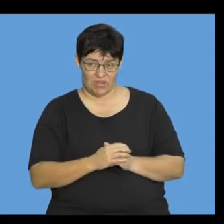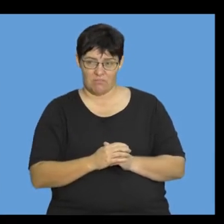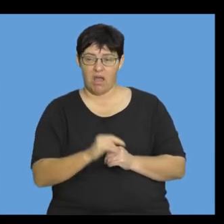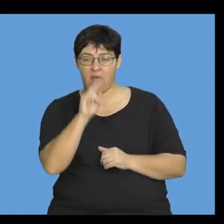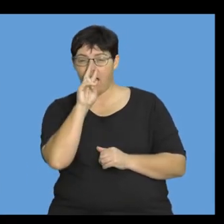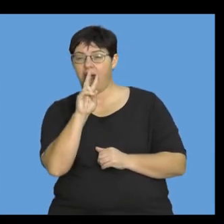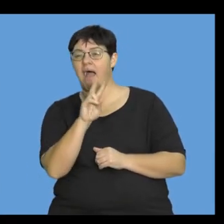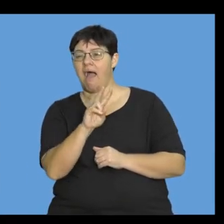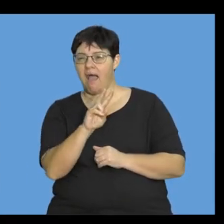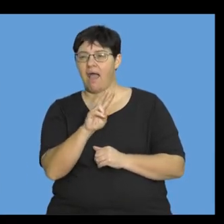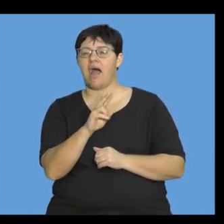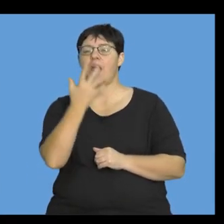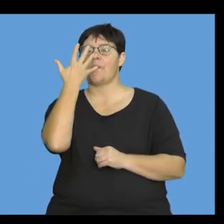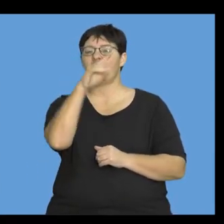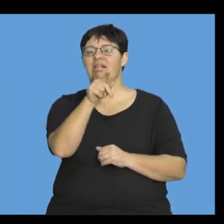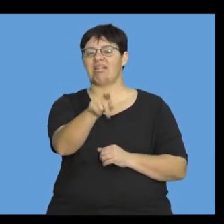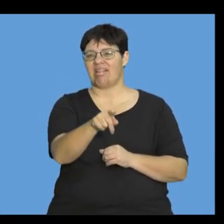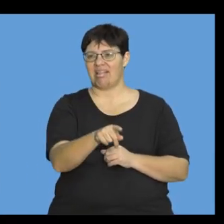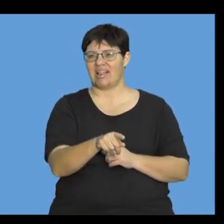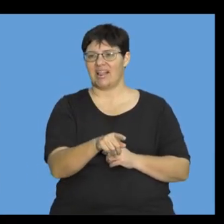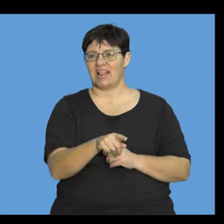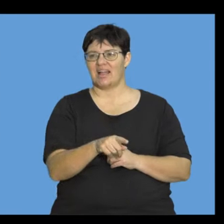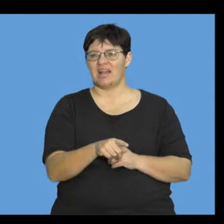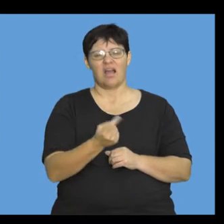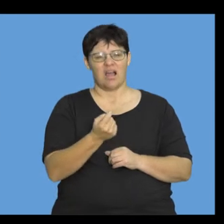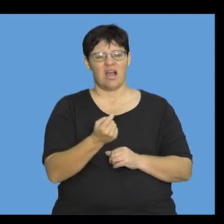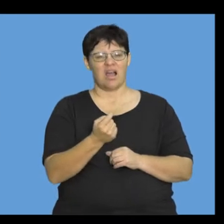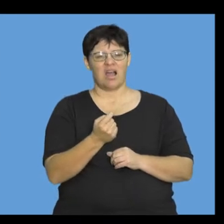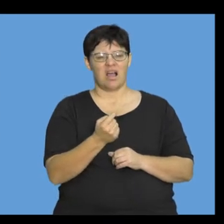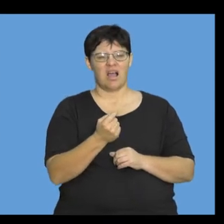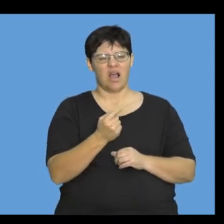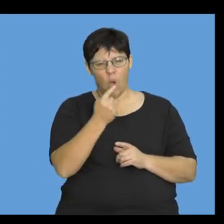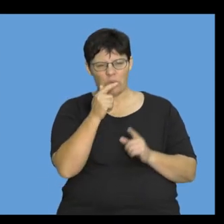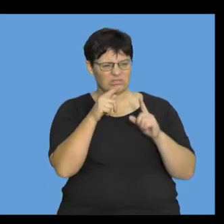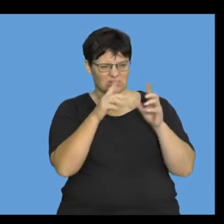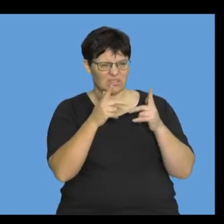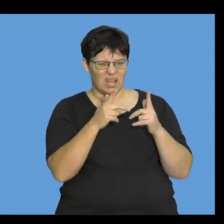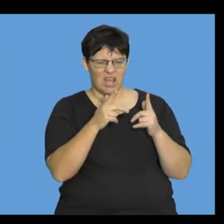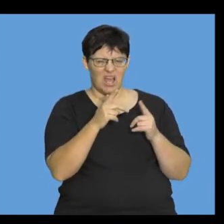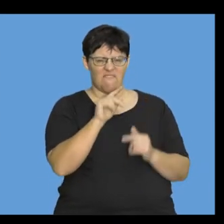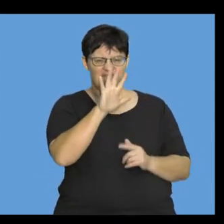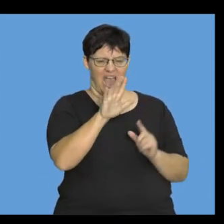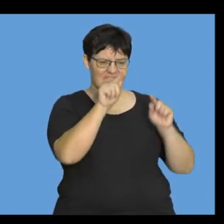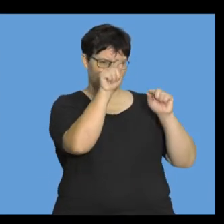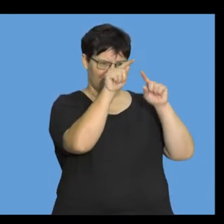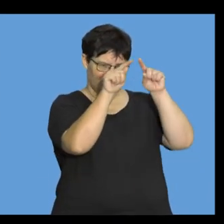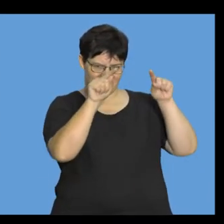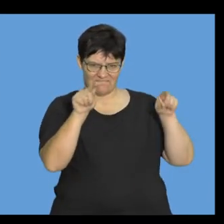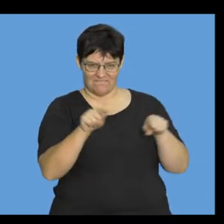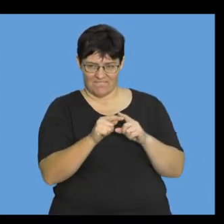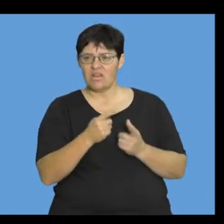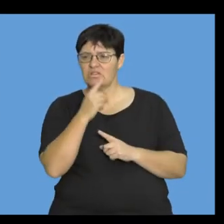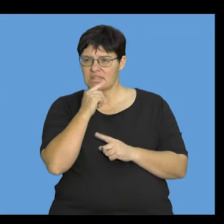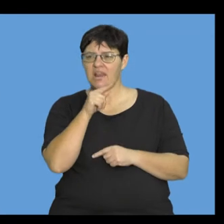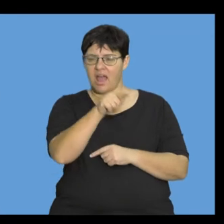picture, you kind of had like a, all right, it looks almost like a bit of a triangle, like a hexagon, and we saw all